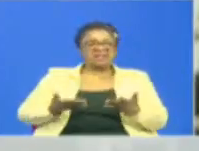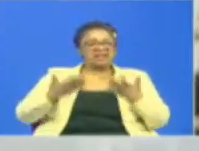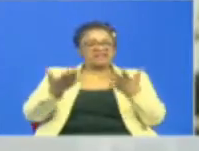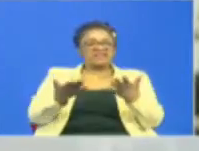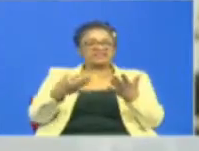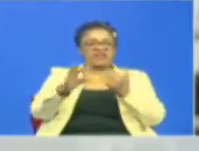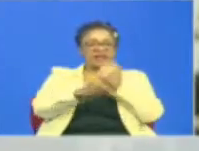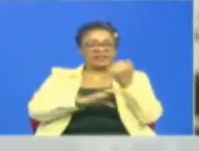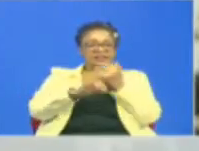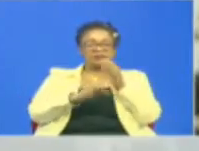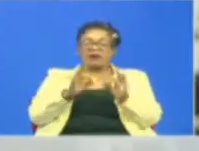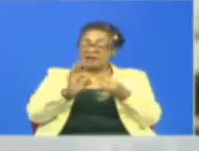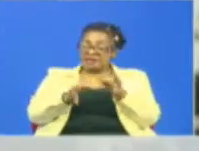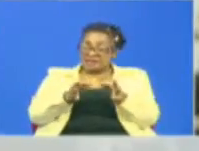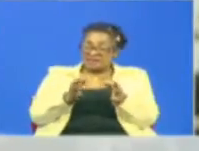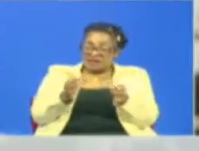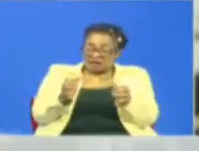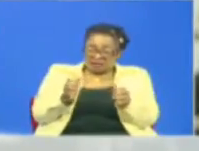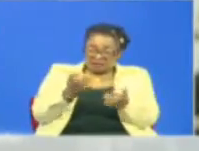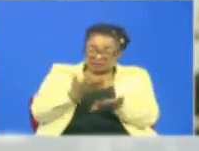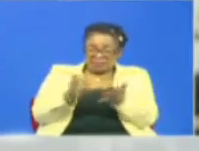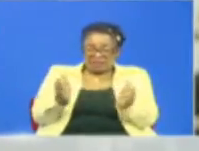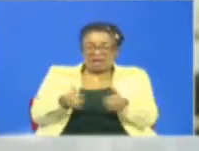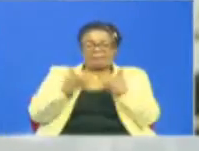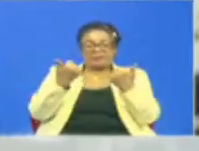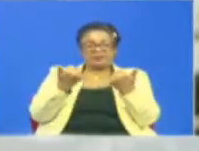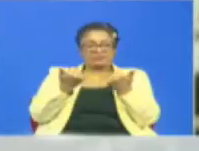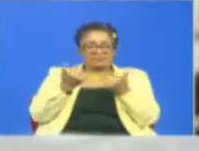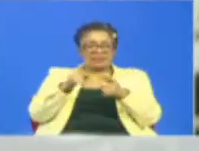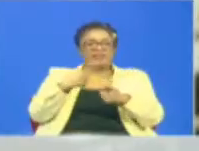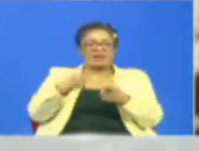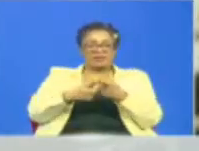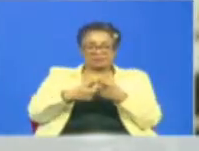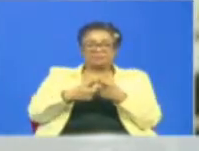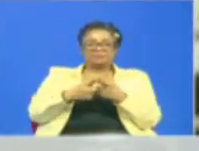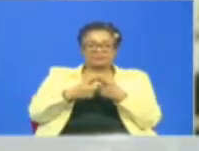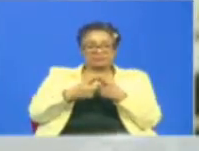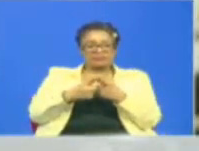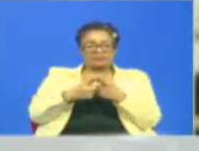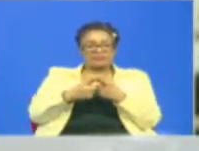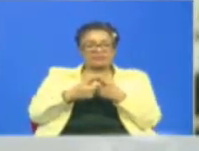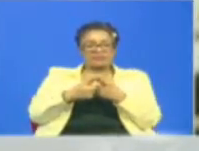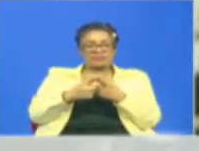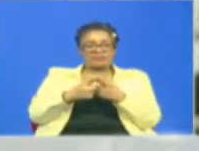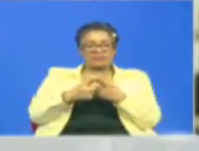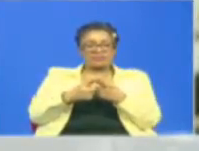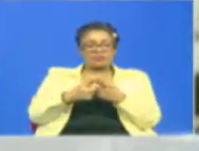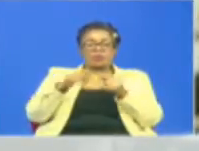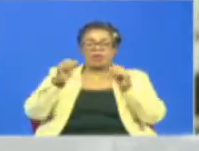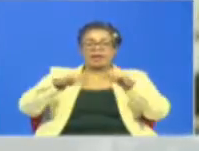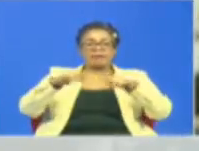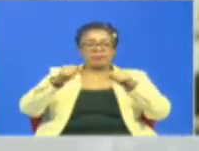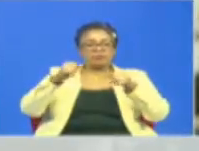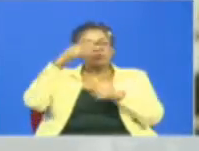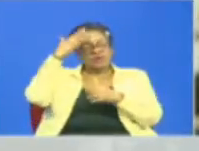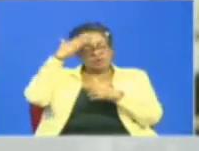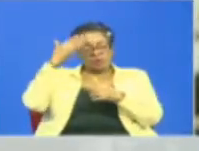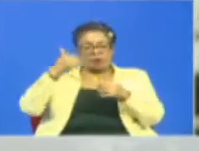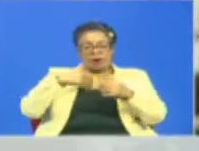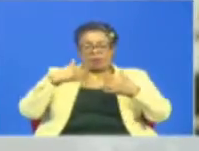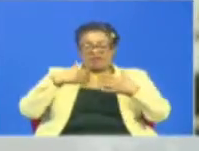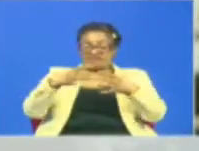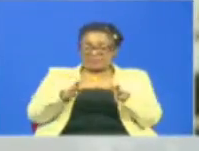case, in an unfortunate case, we lose our lives, then we are able, we know that the people we have left